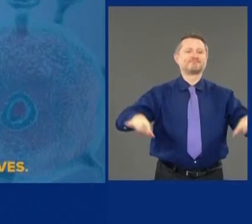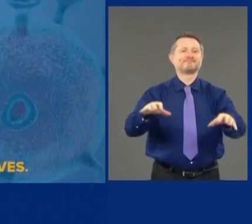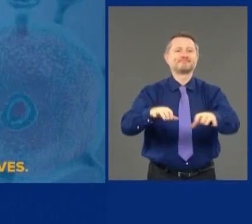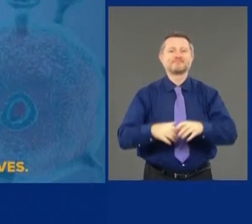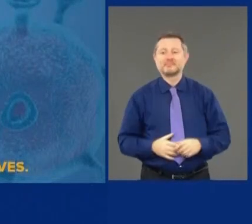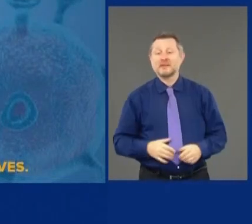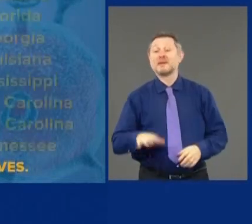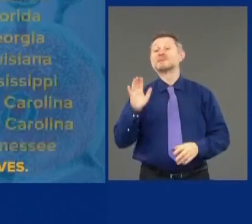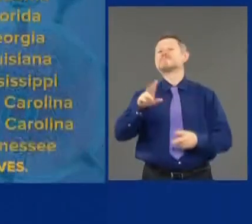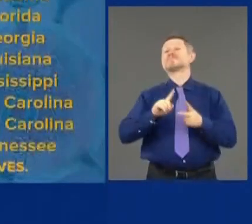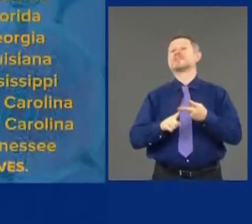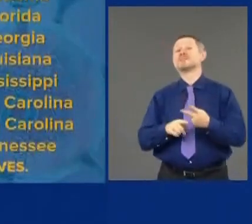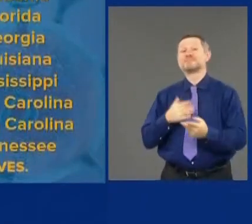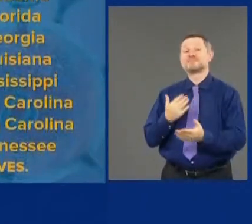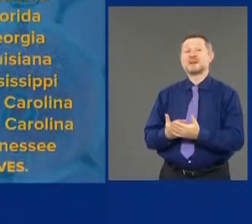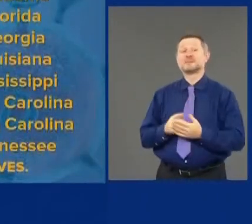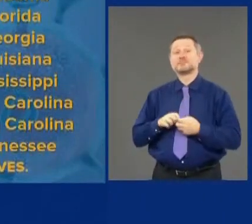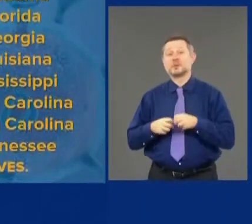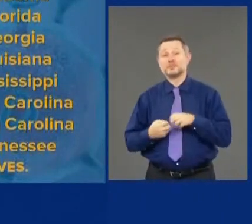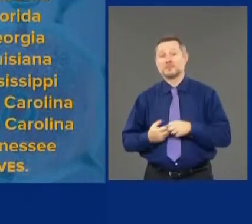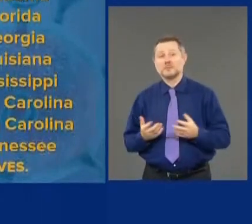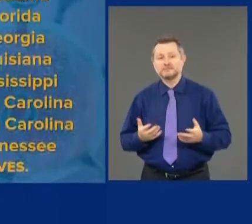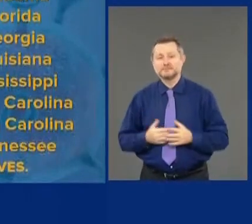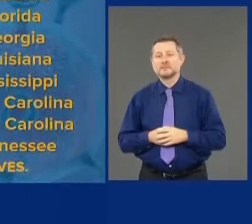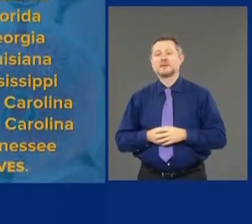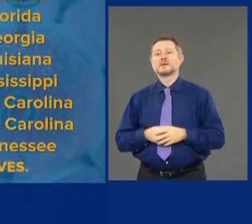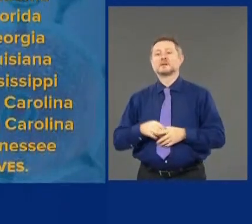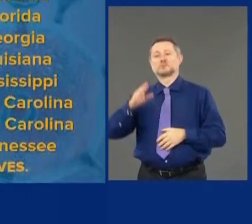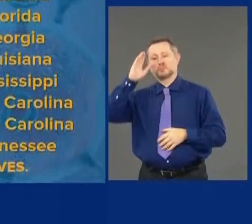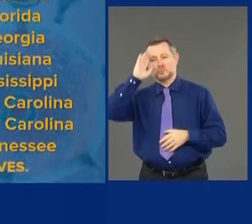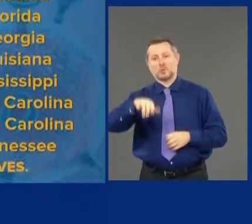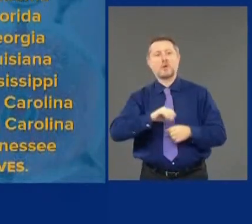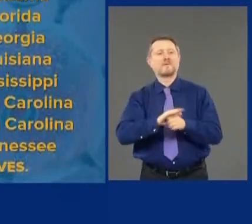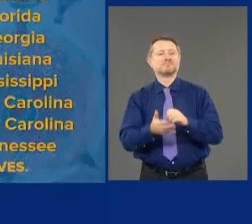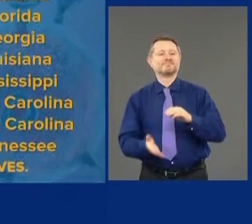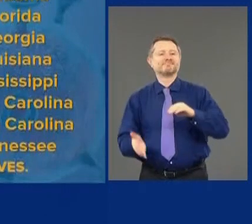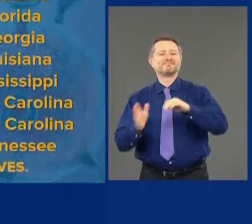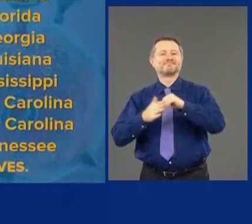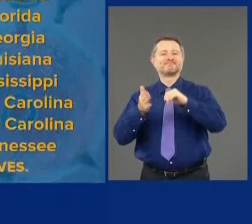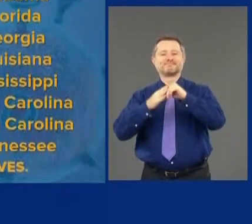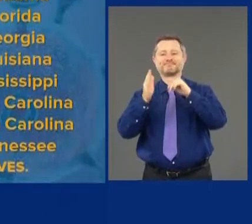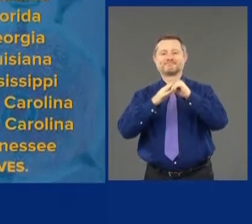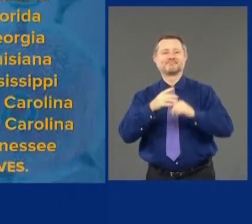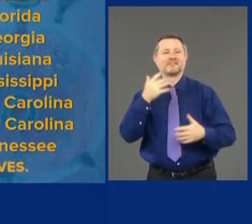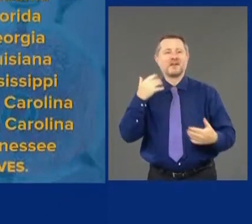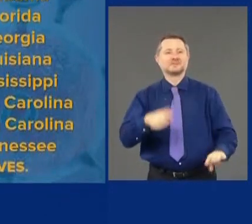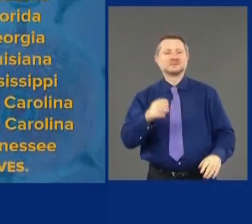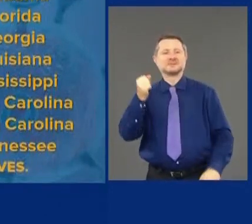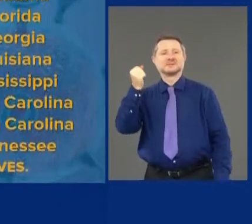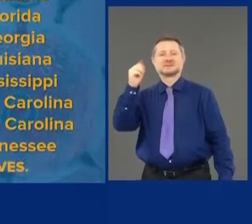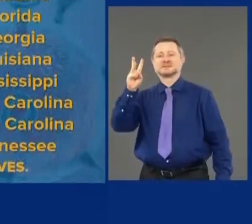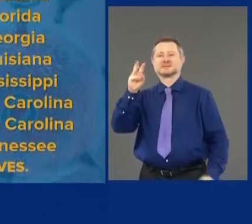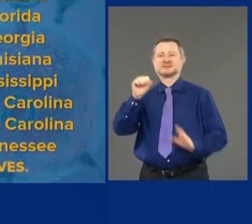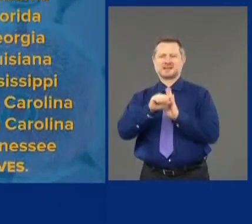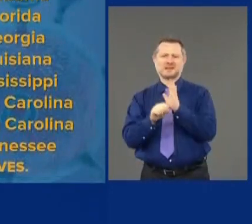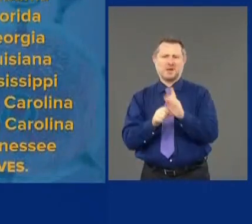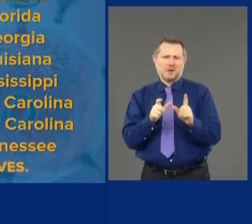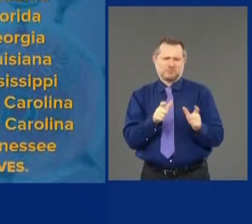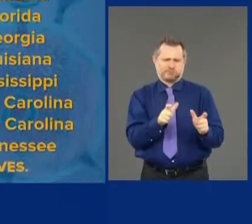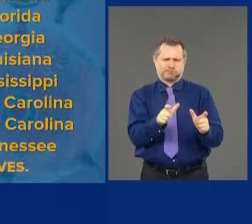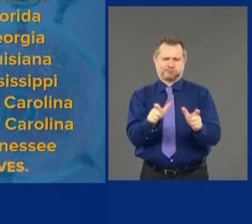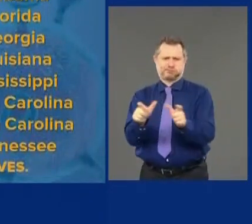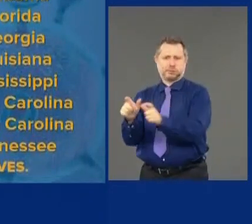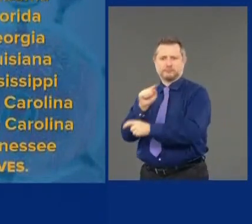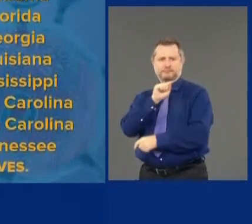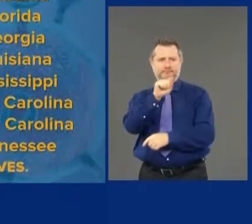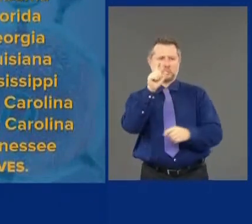we know the virus is increasing. We have 16 states that are now quarantined from New York. Last week it